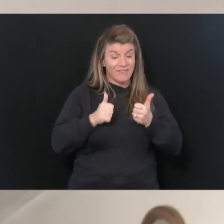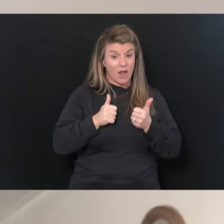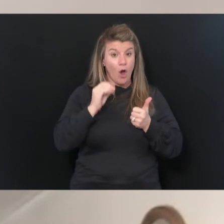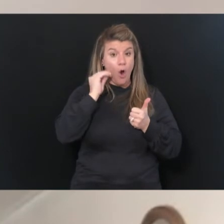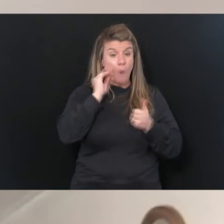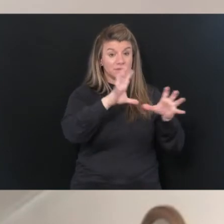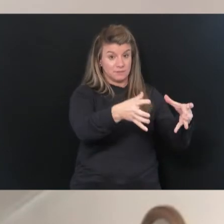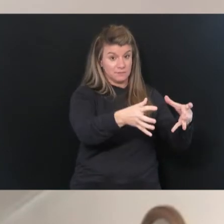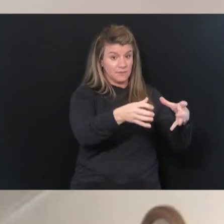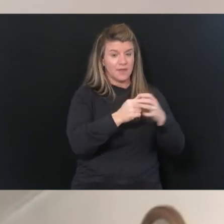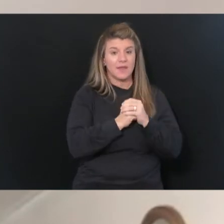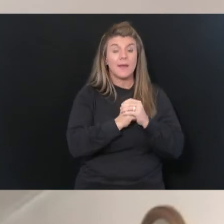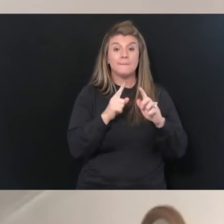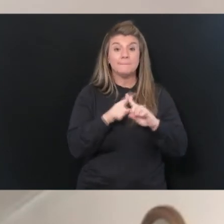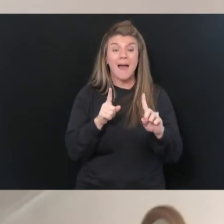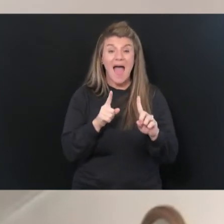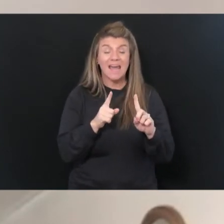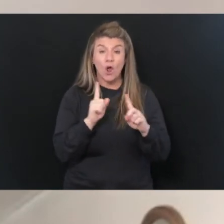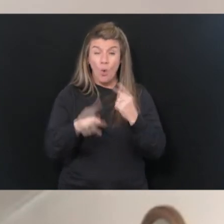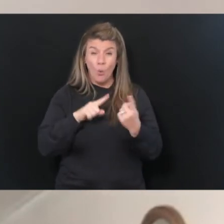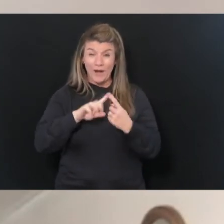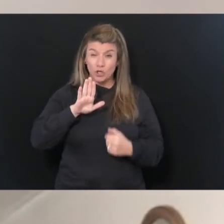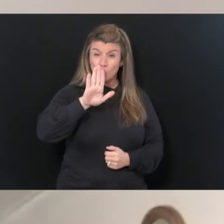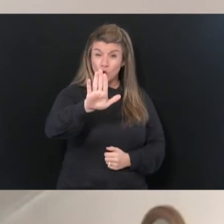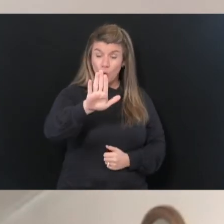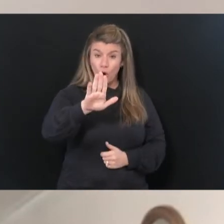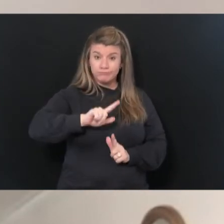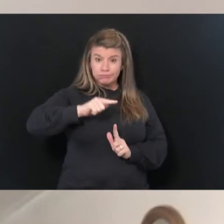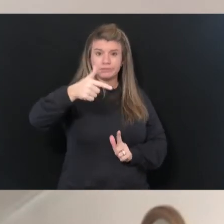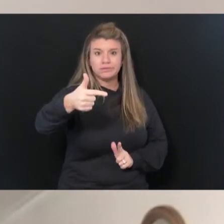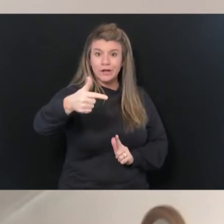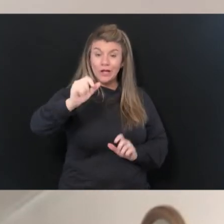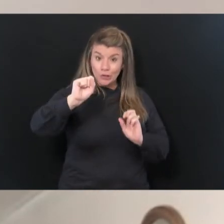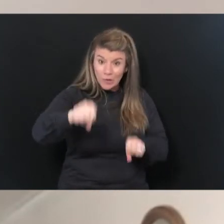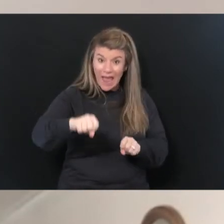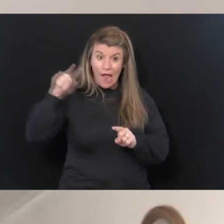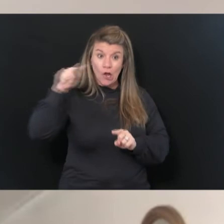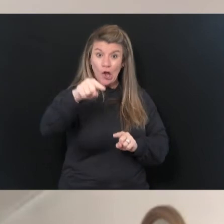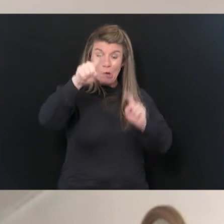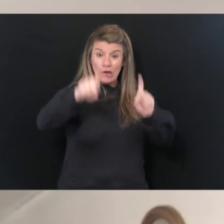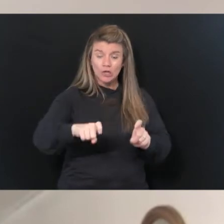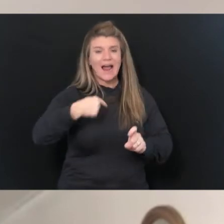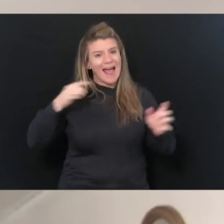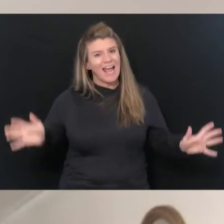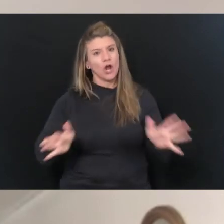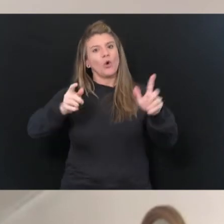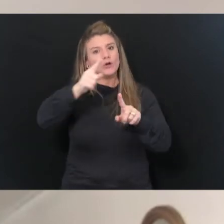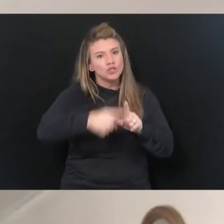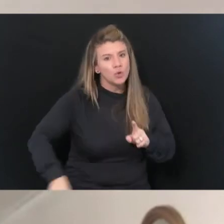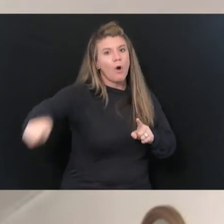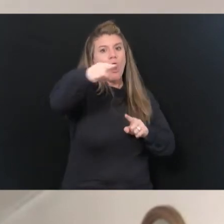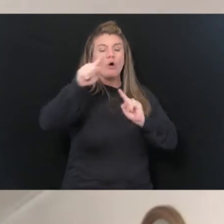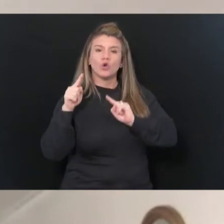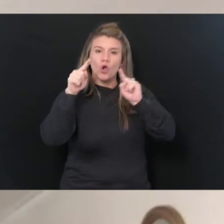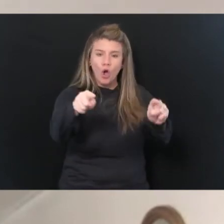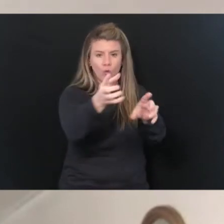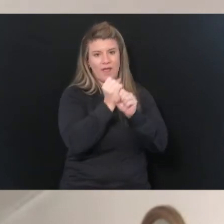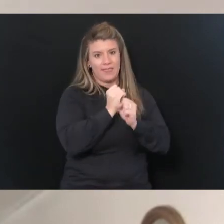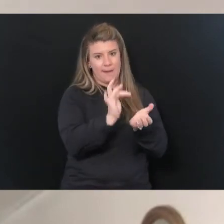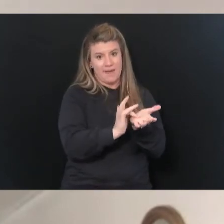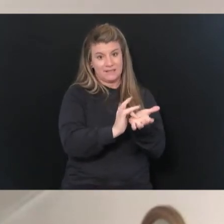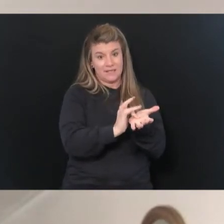an opportunity to get vaccinated, we absolutely encourage each of you to get vaccinated, as we will